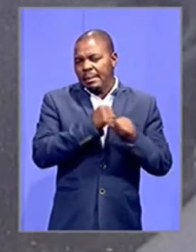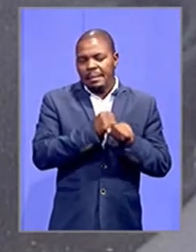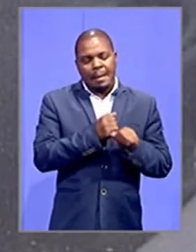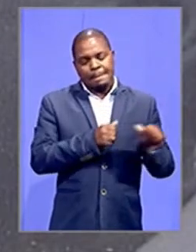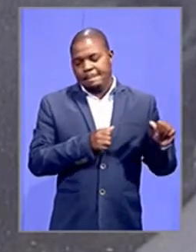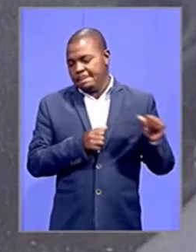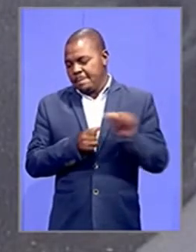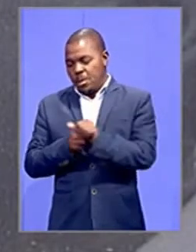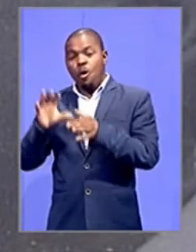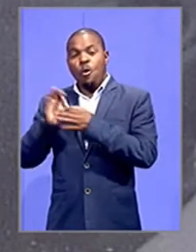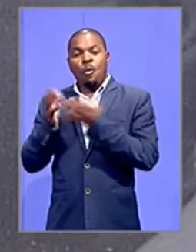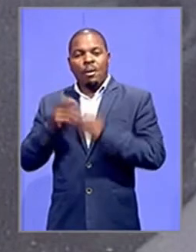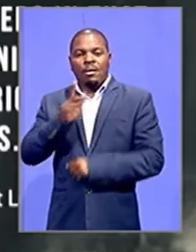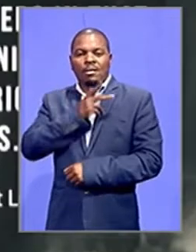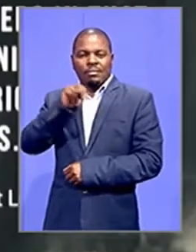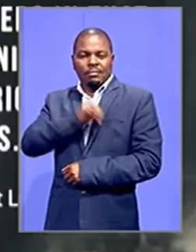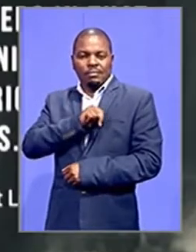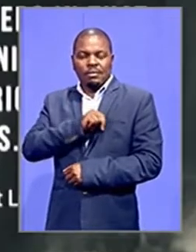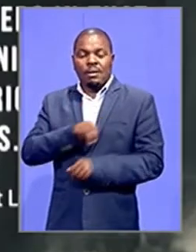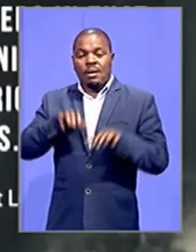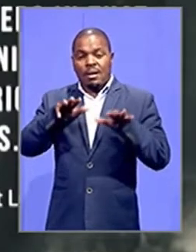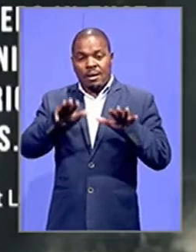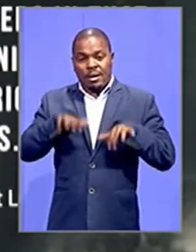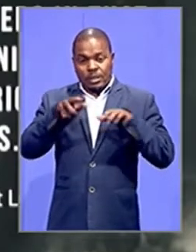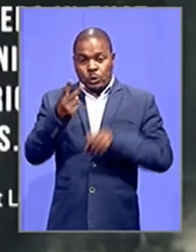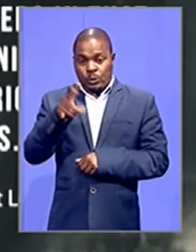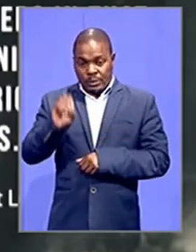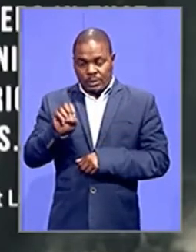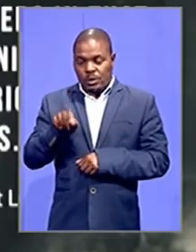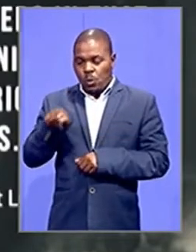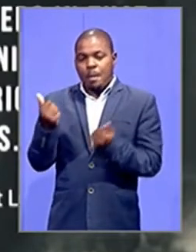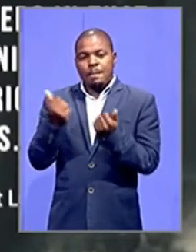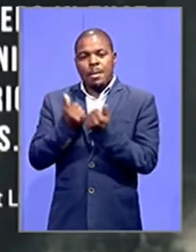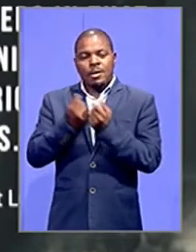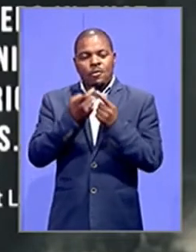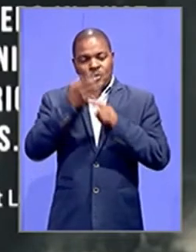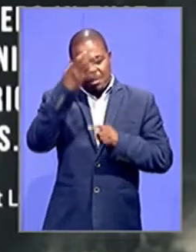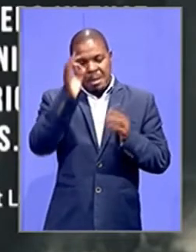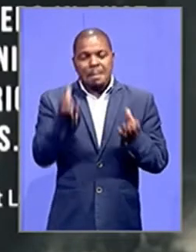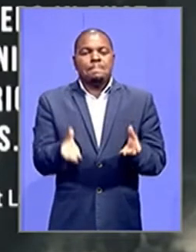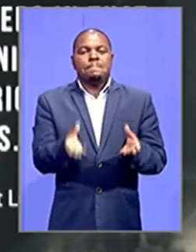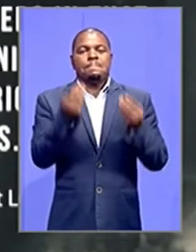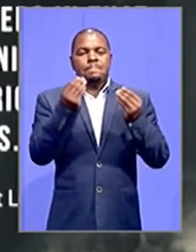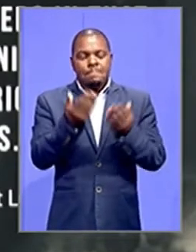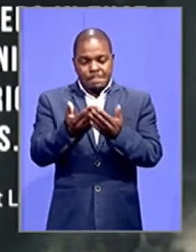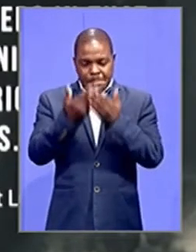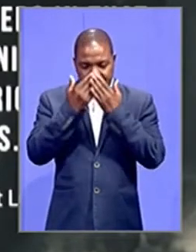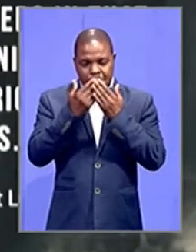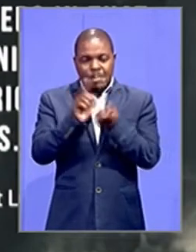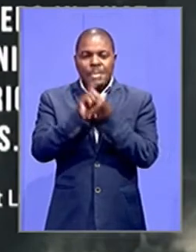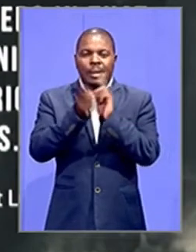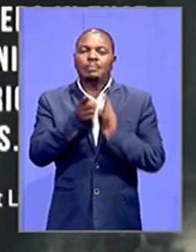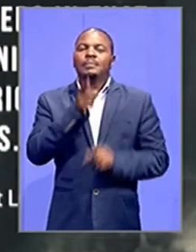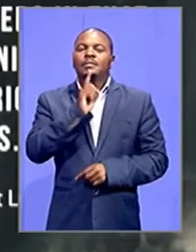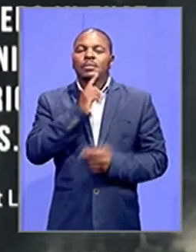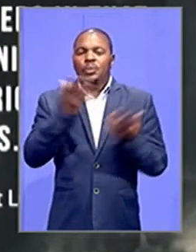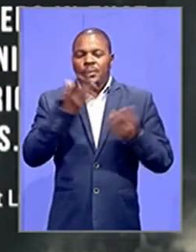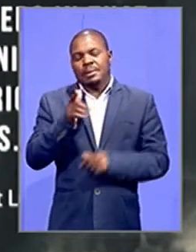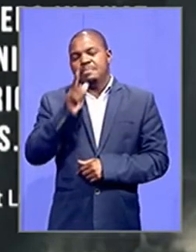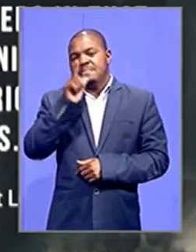gabo kwa KZN ka 1920 wa betswe basari ya puso ya go tsweletsa dithuto tsa borutabana kwa